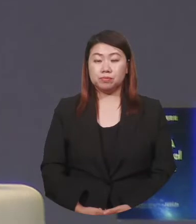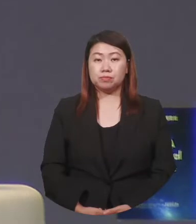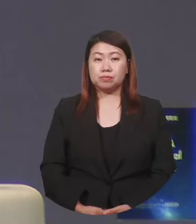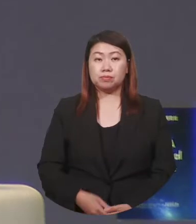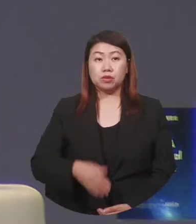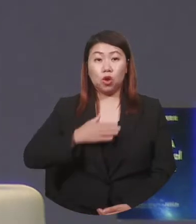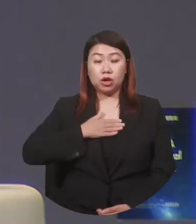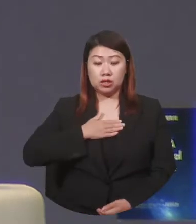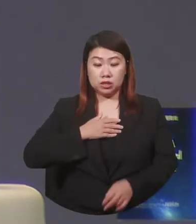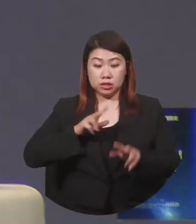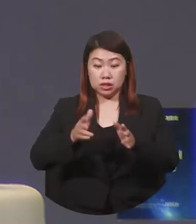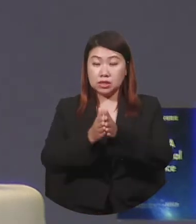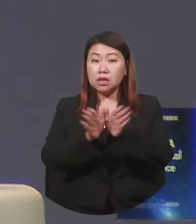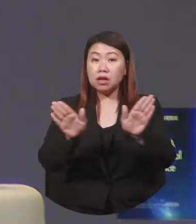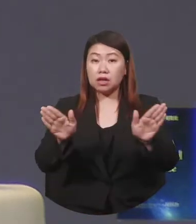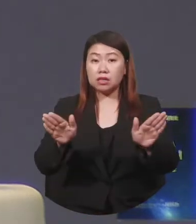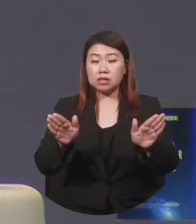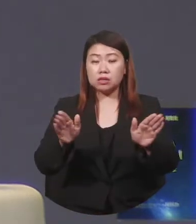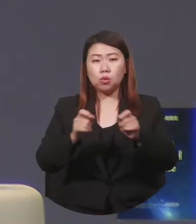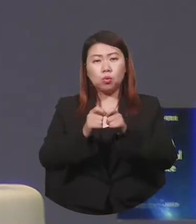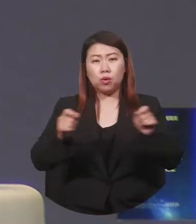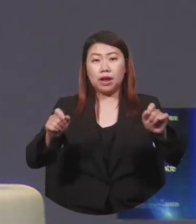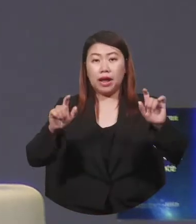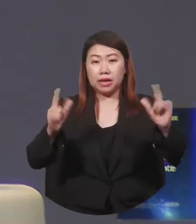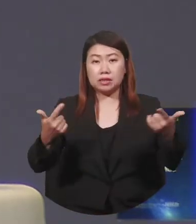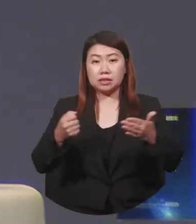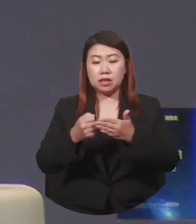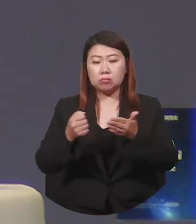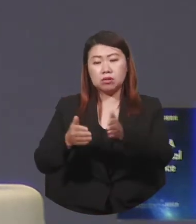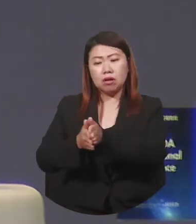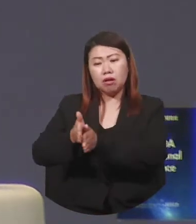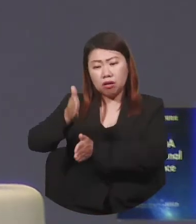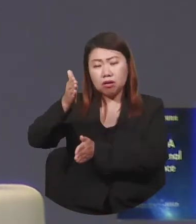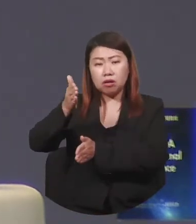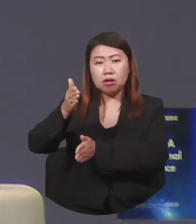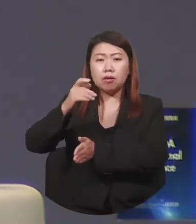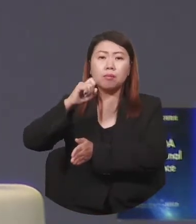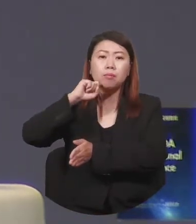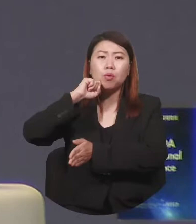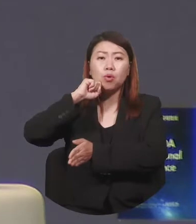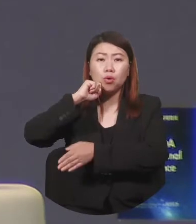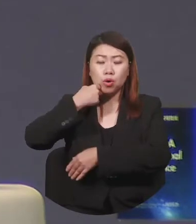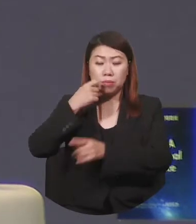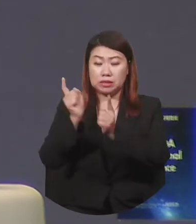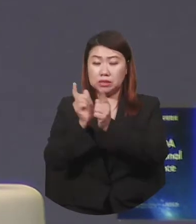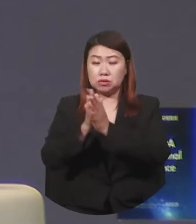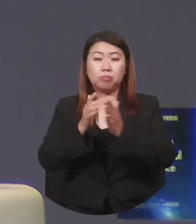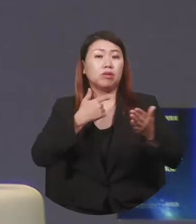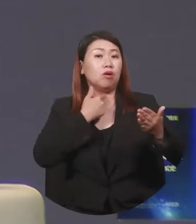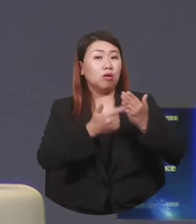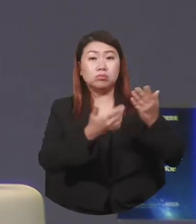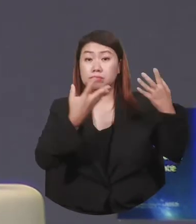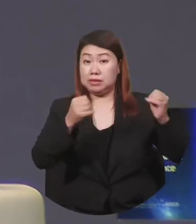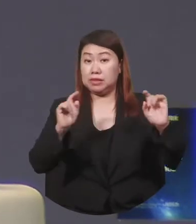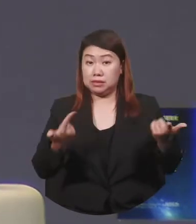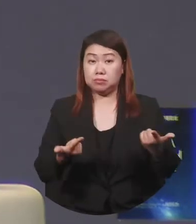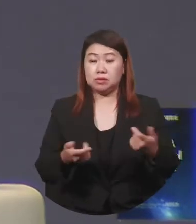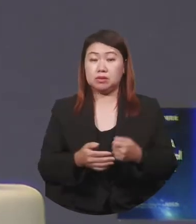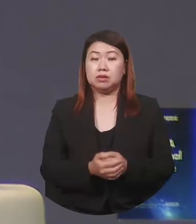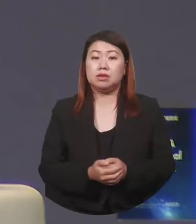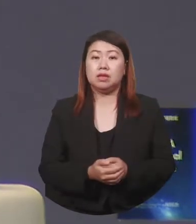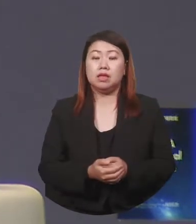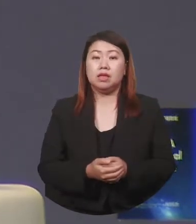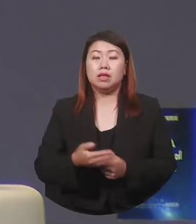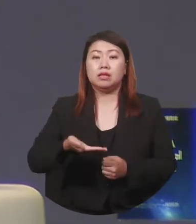currently, it's not easy for us to establish a cooperation with the other partner. But now